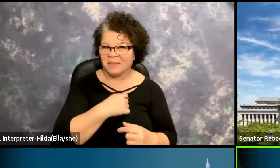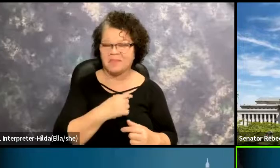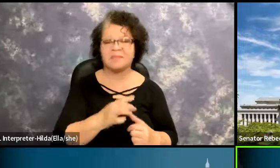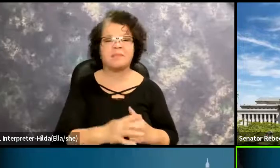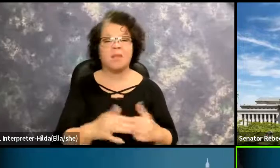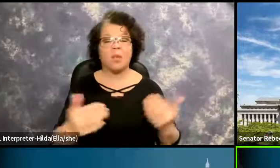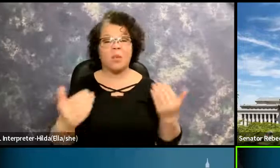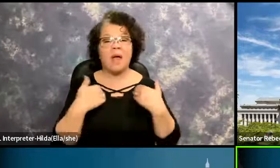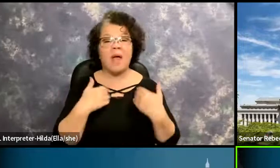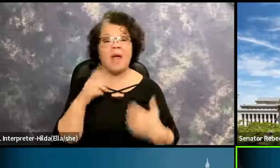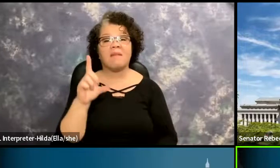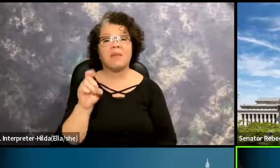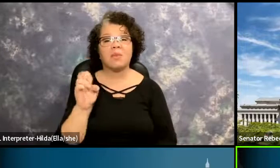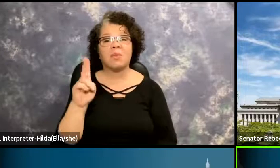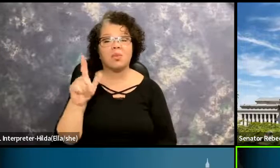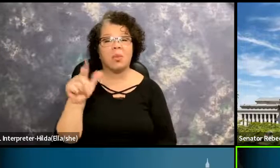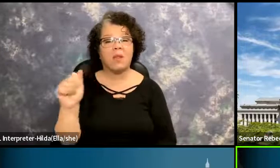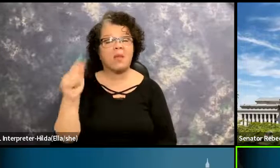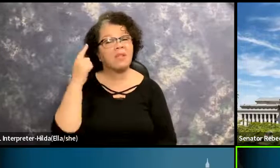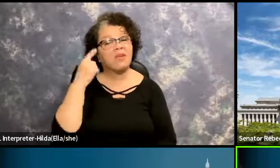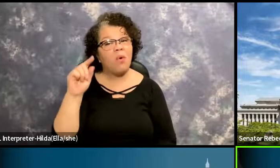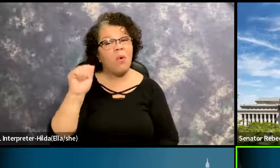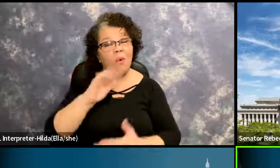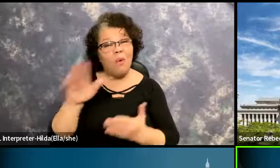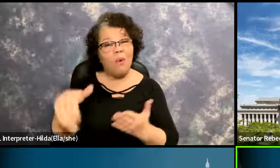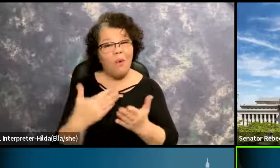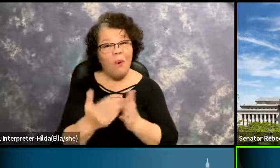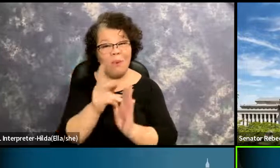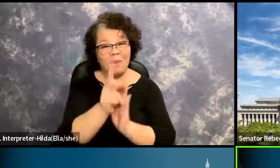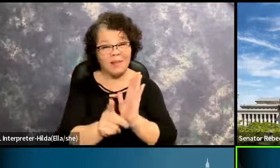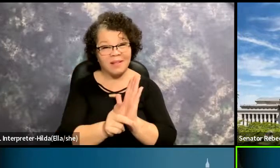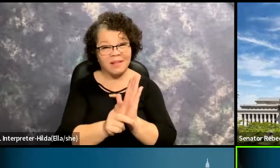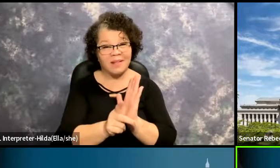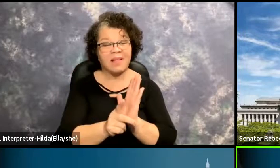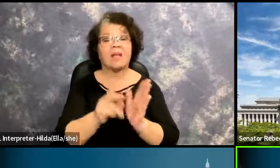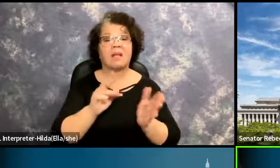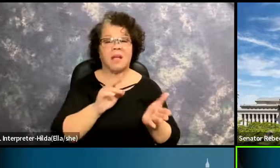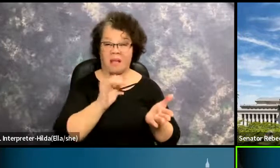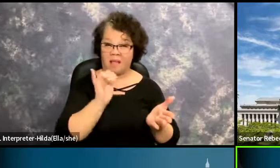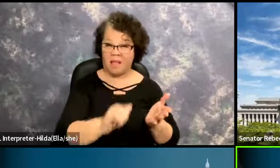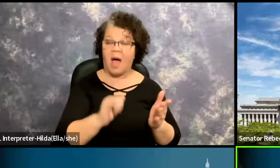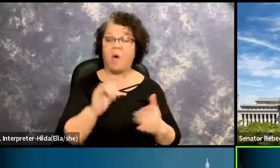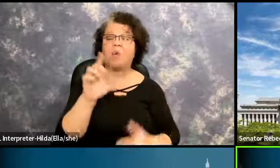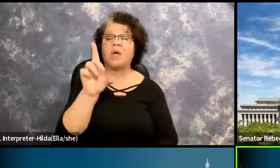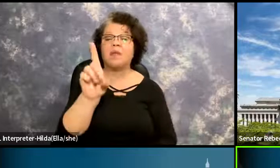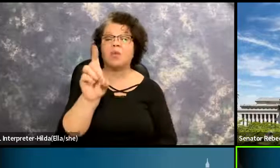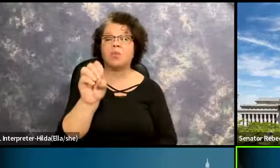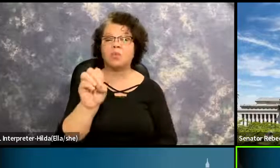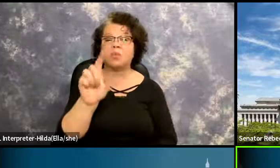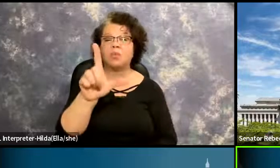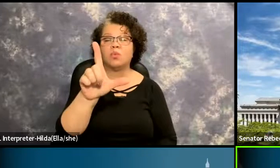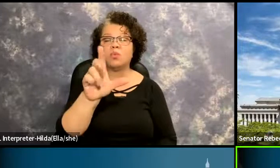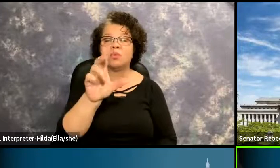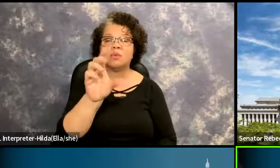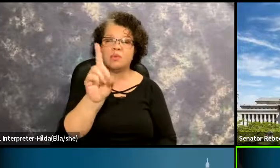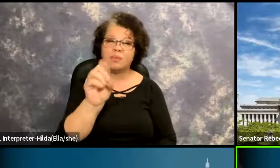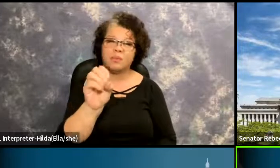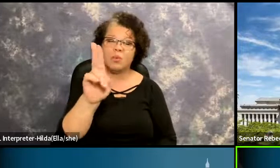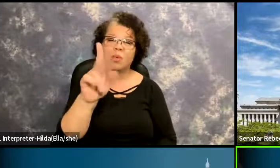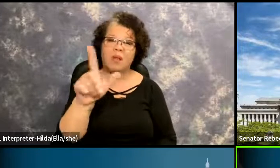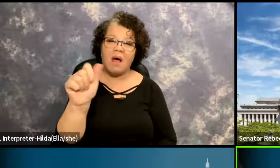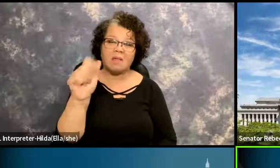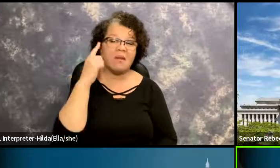for All policy that was started by the Doulas for All Coalition and coordinated by the